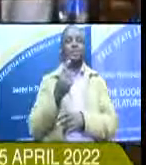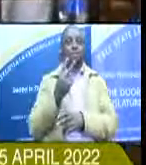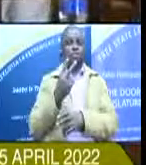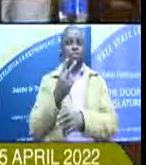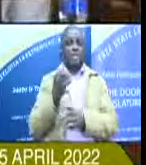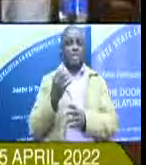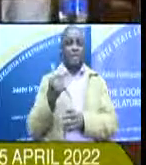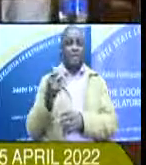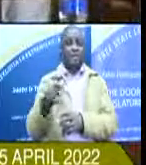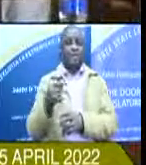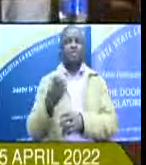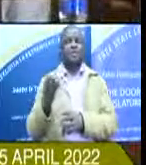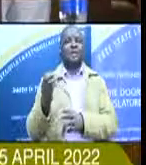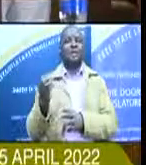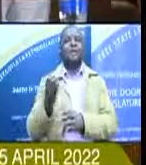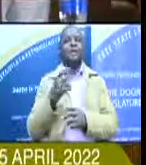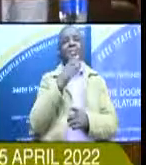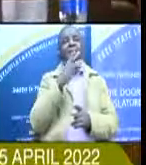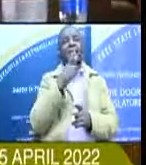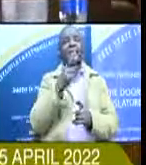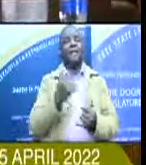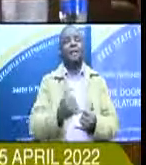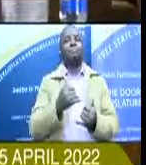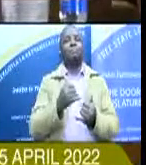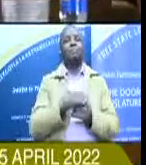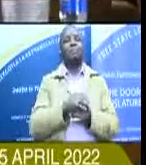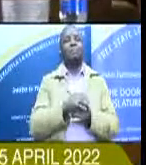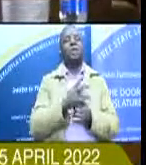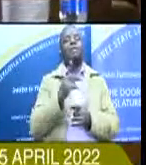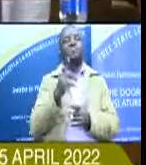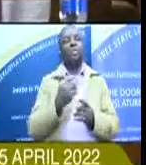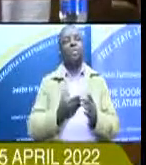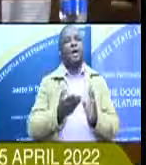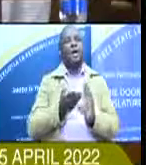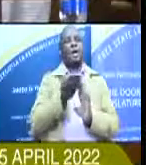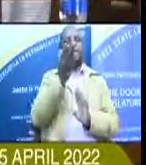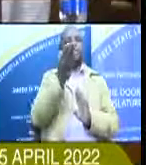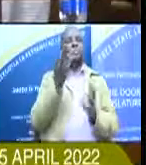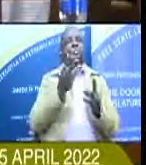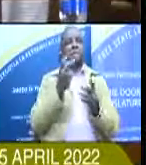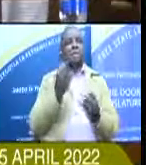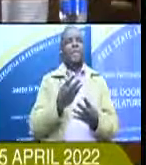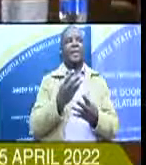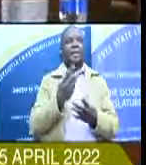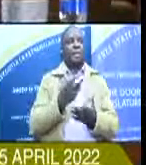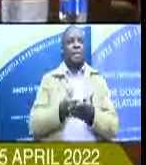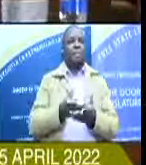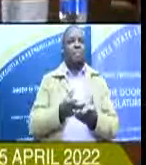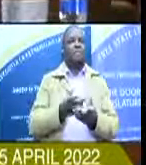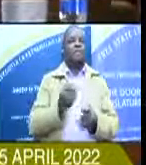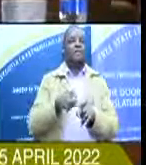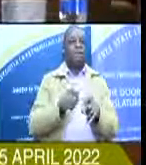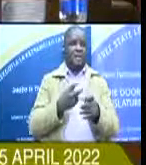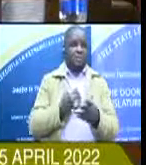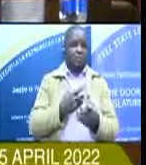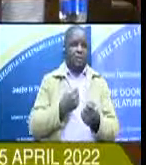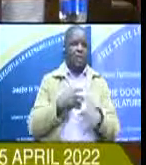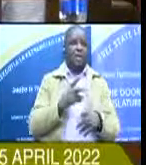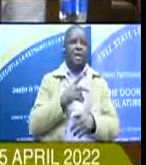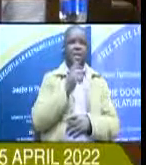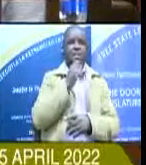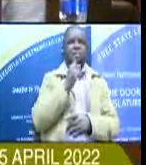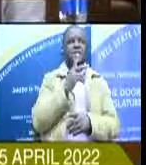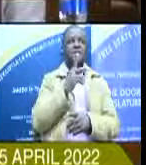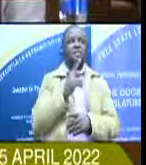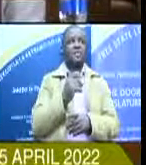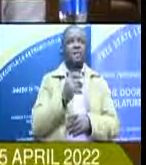6,256 in 2020. This significantly increased the number of eligible patients that could not be initiated on treatment